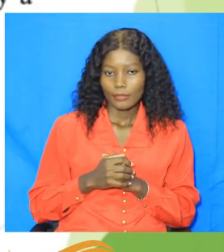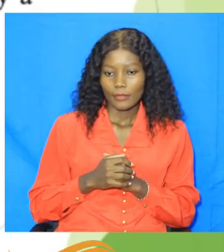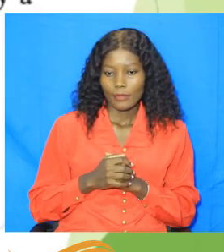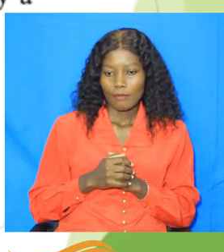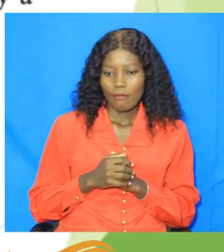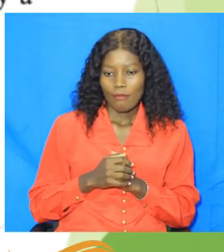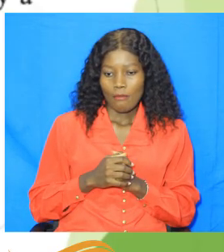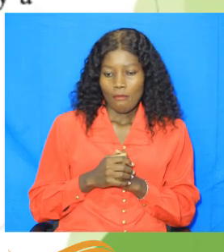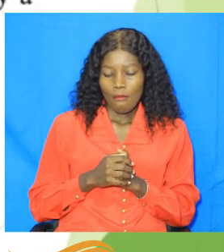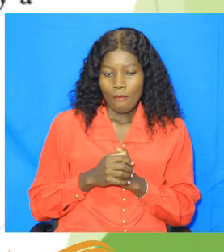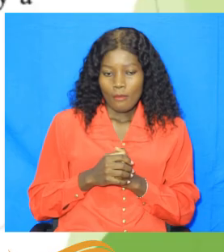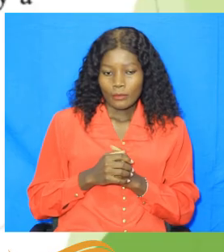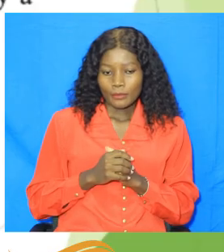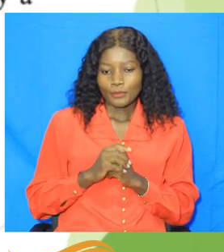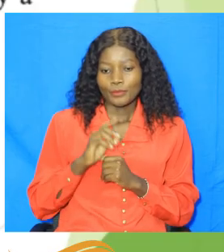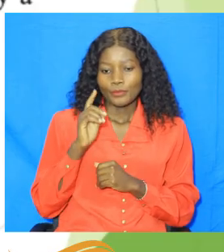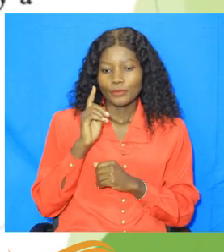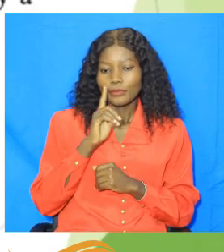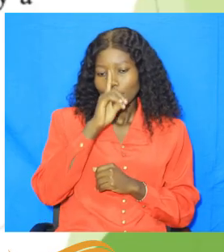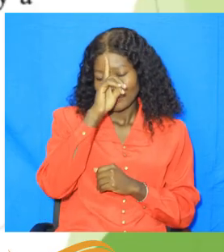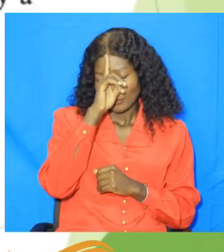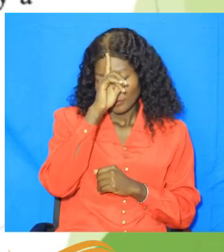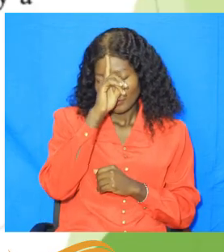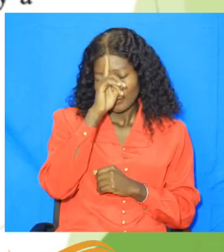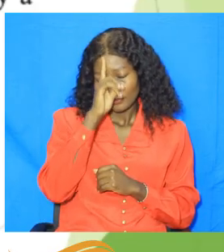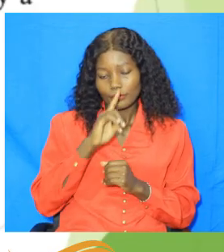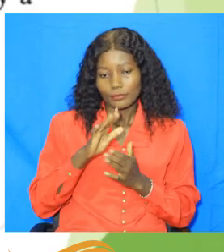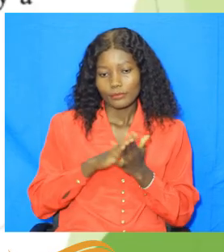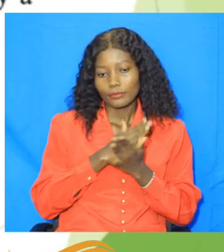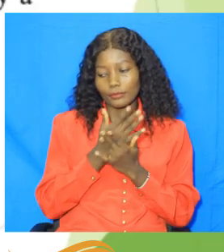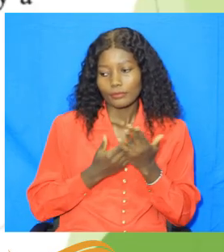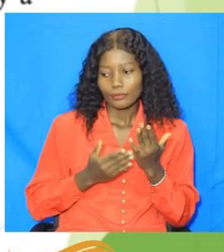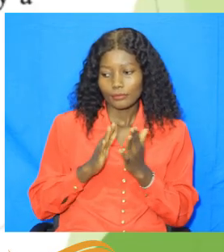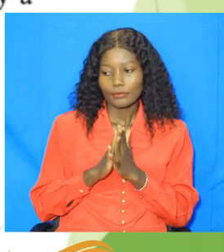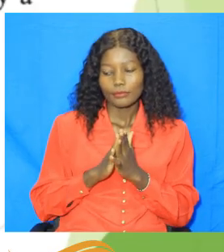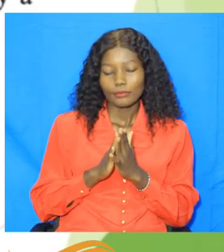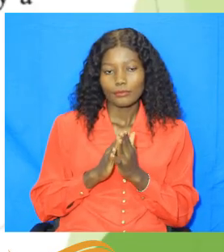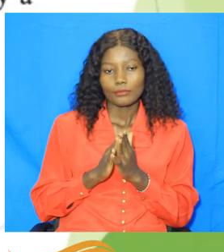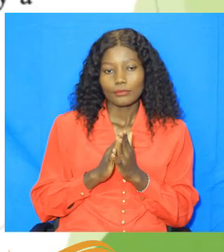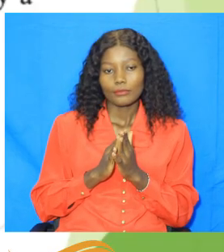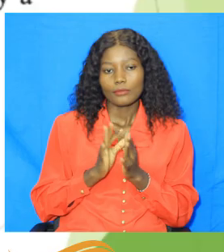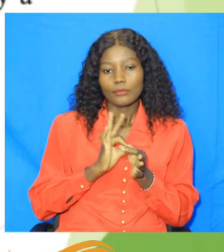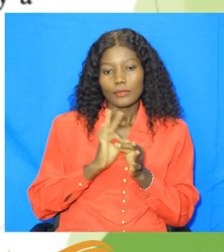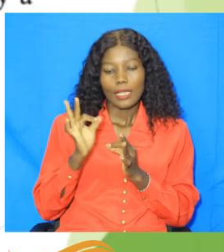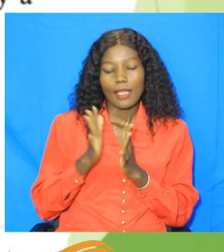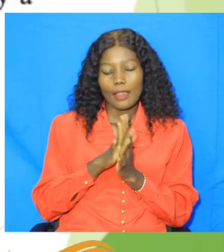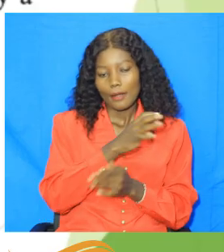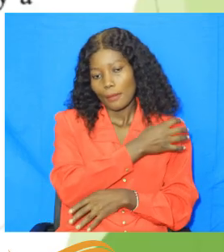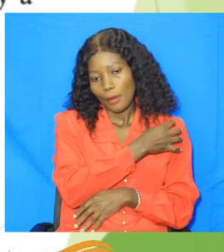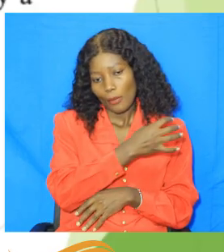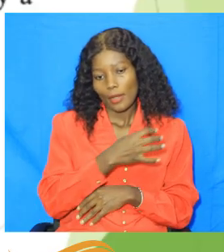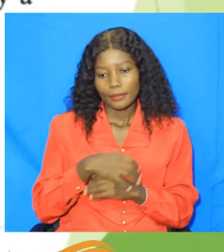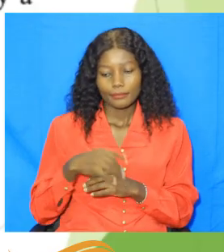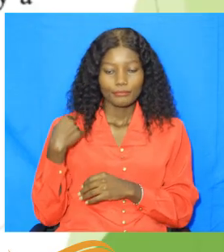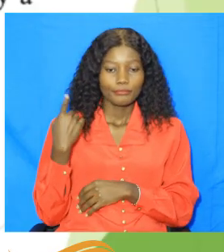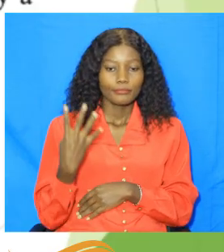vigorous application. That is delivery with speed and power.